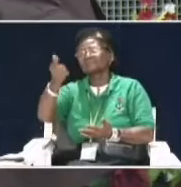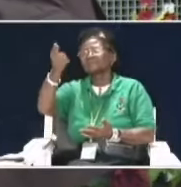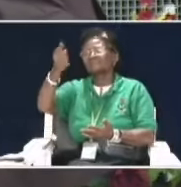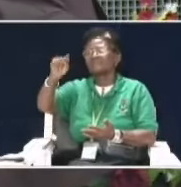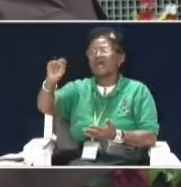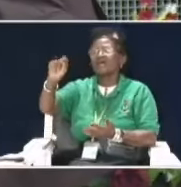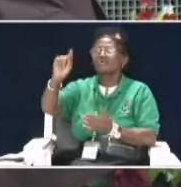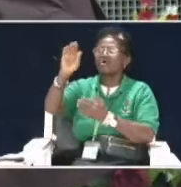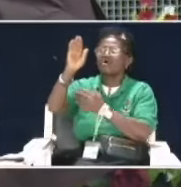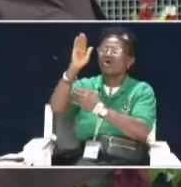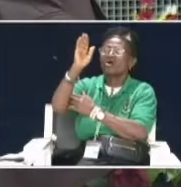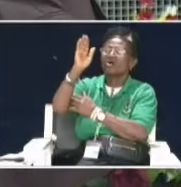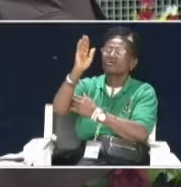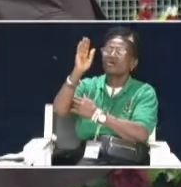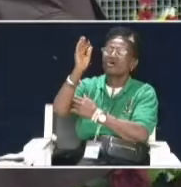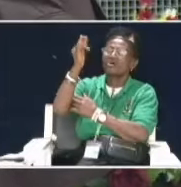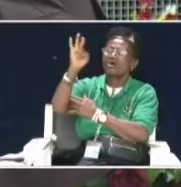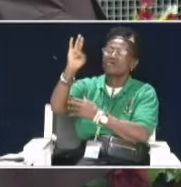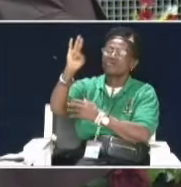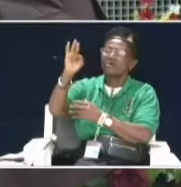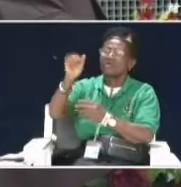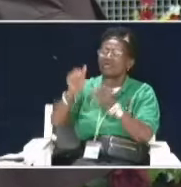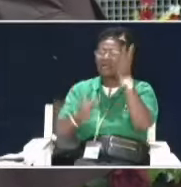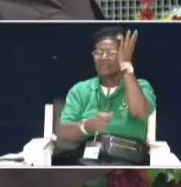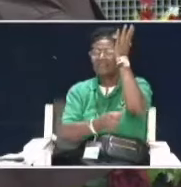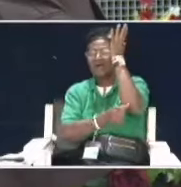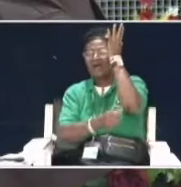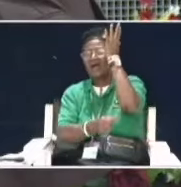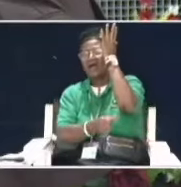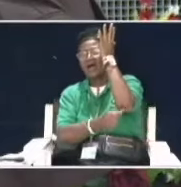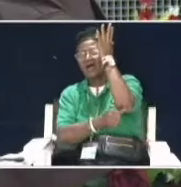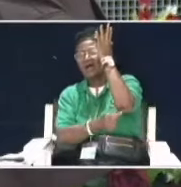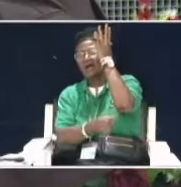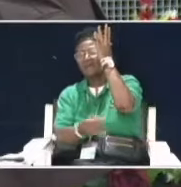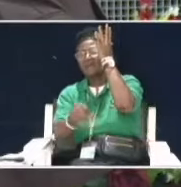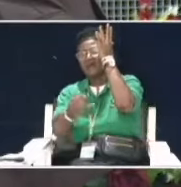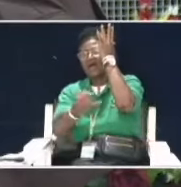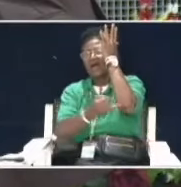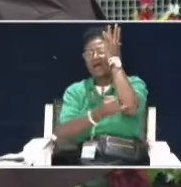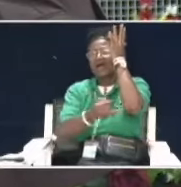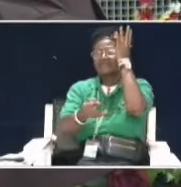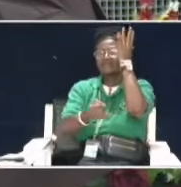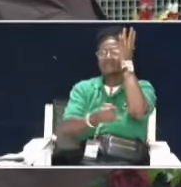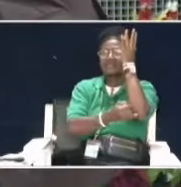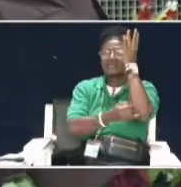Amen. The God of Abraham.